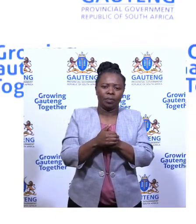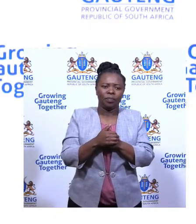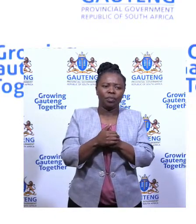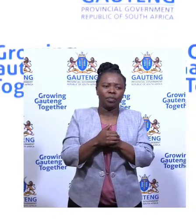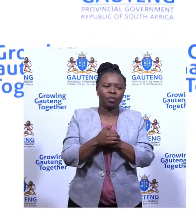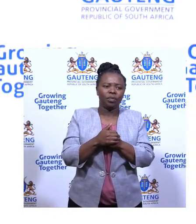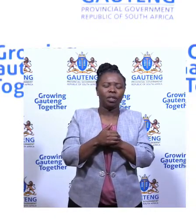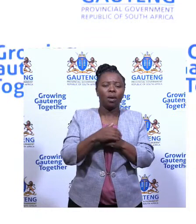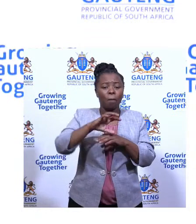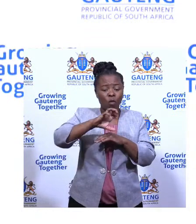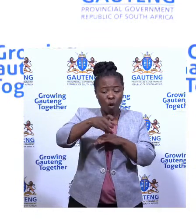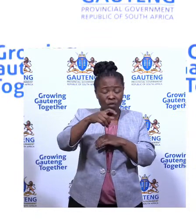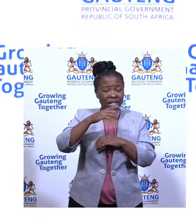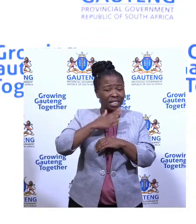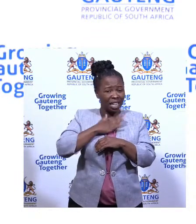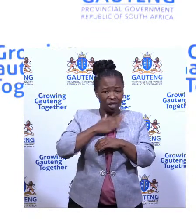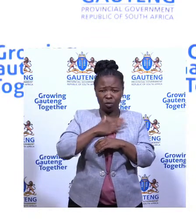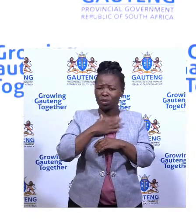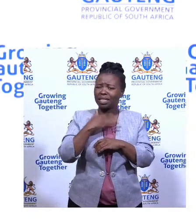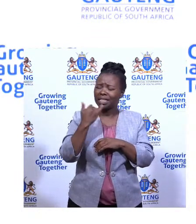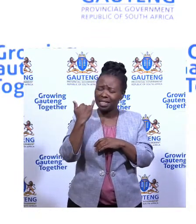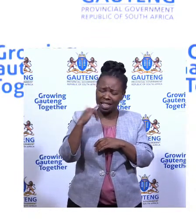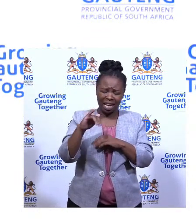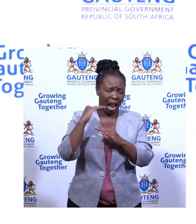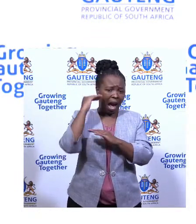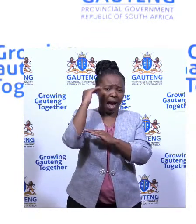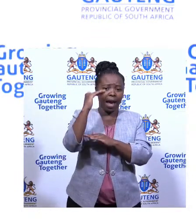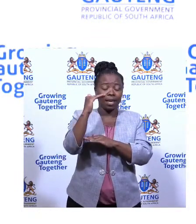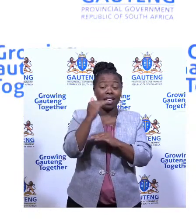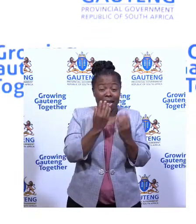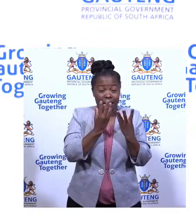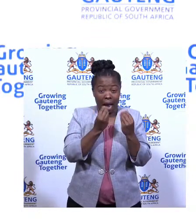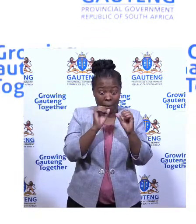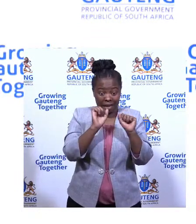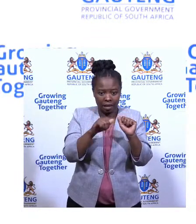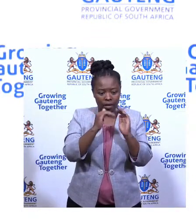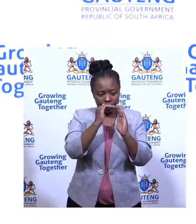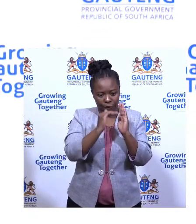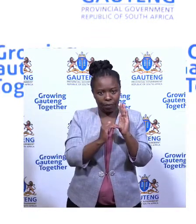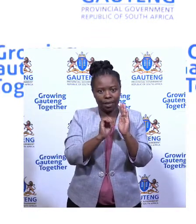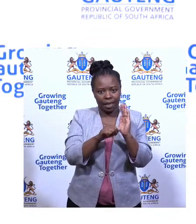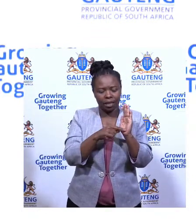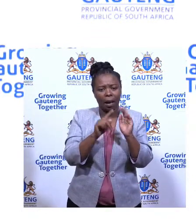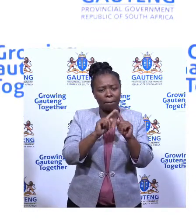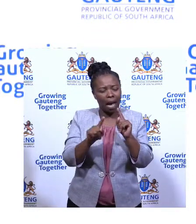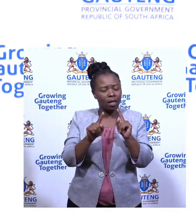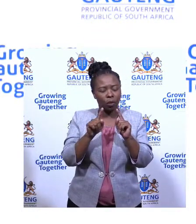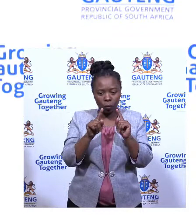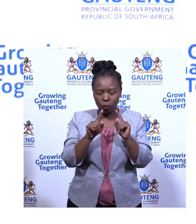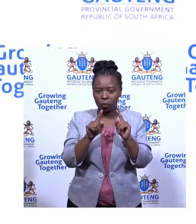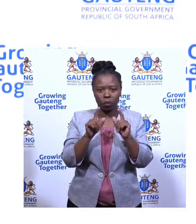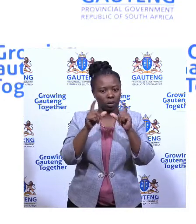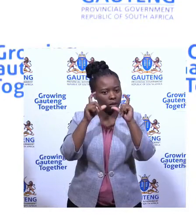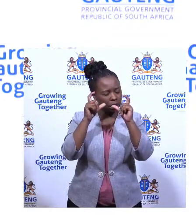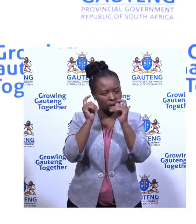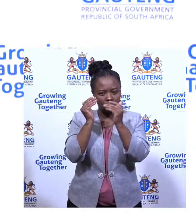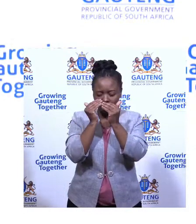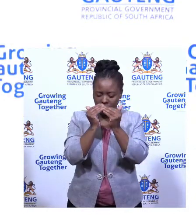profile of our province is very high. Even when the numbers are slower, we must be more cautious because we